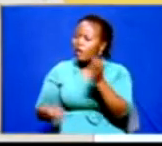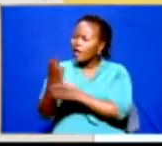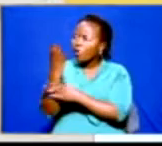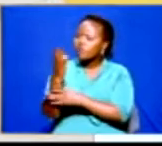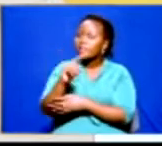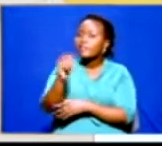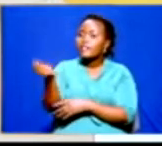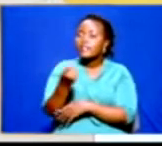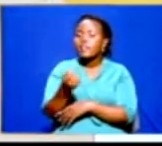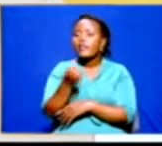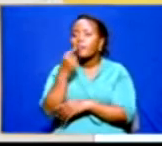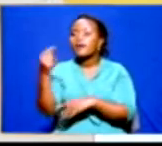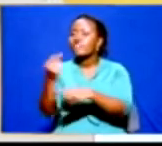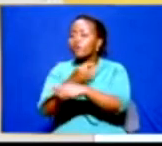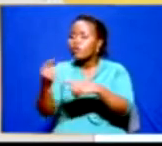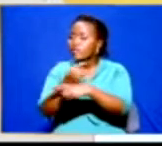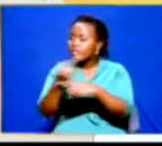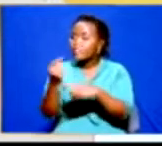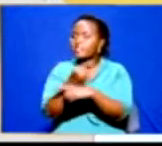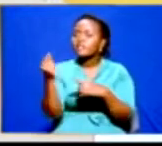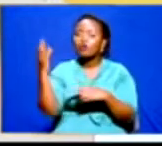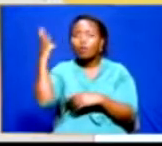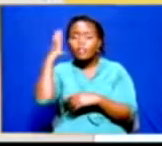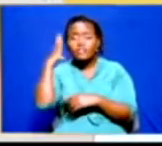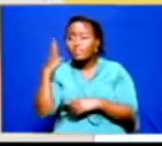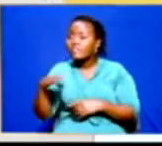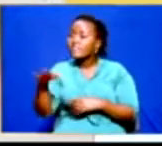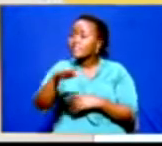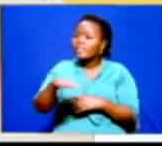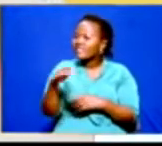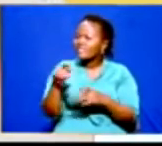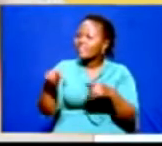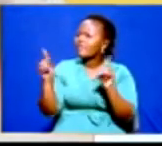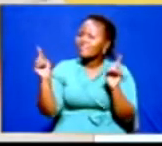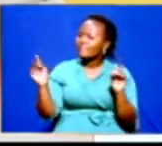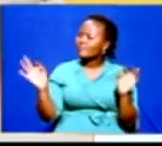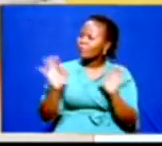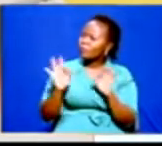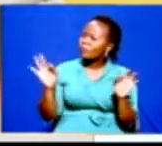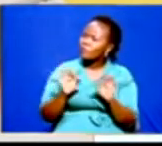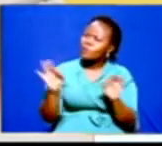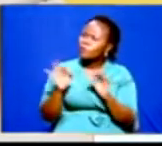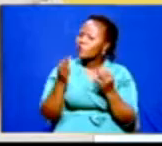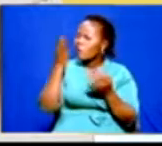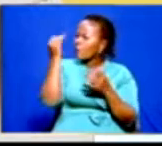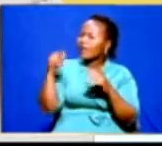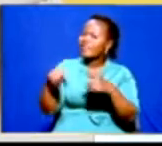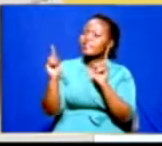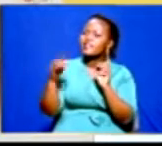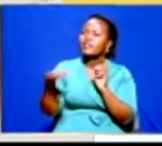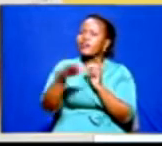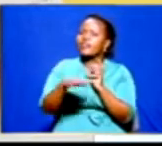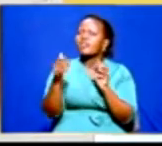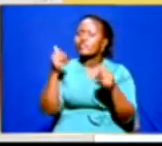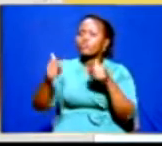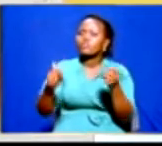Medical Training College in that particular constituency. I find that interesting because that is like a very marginalized area that has been marred with a